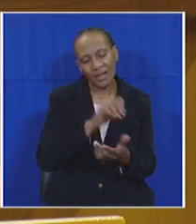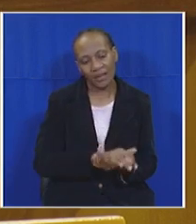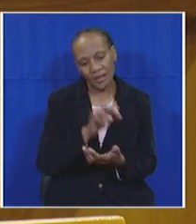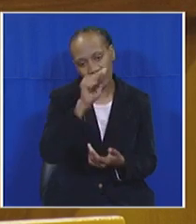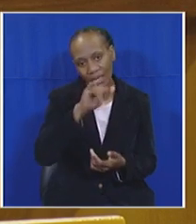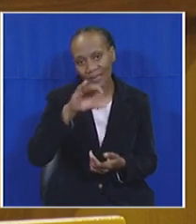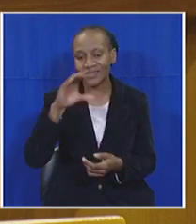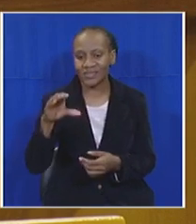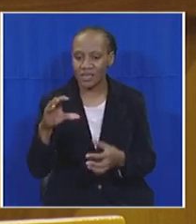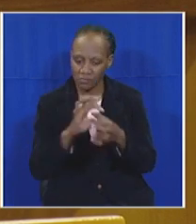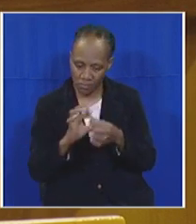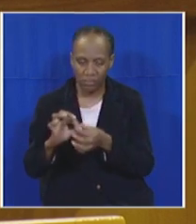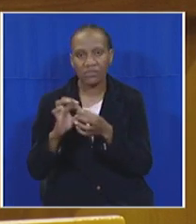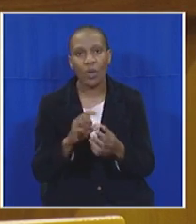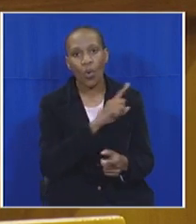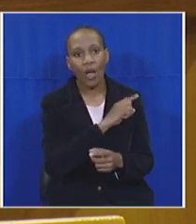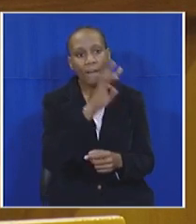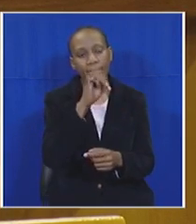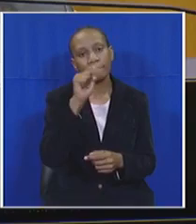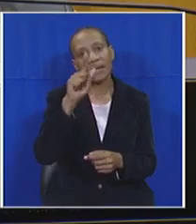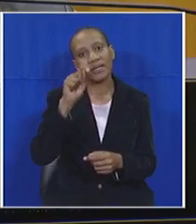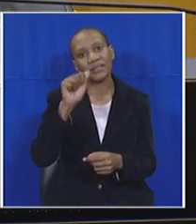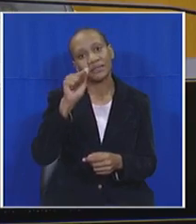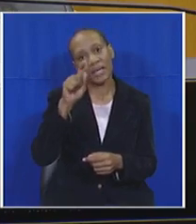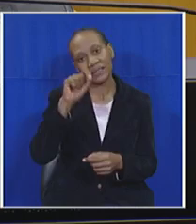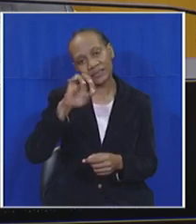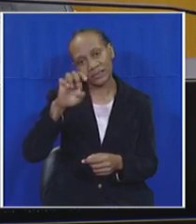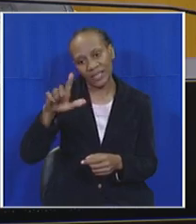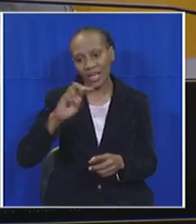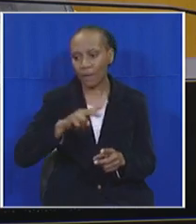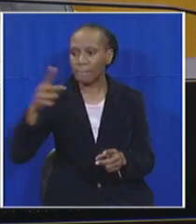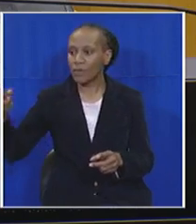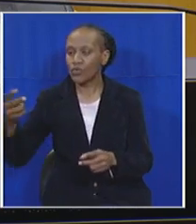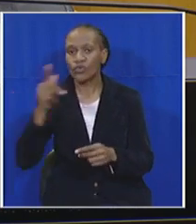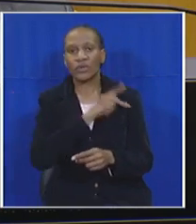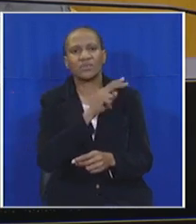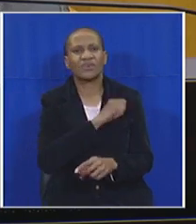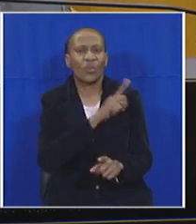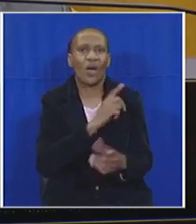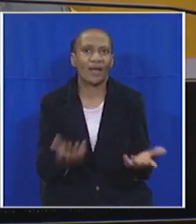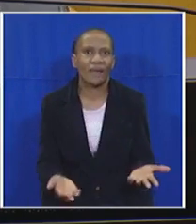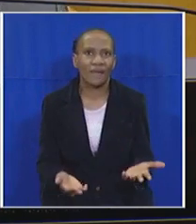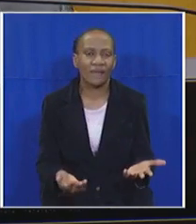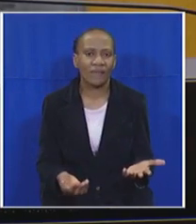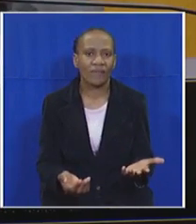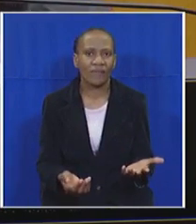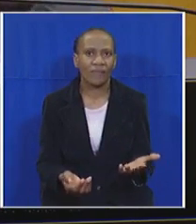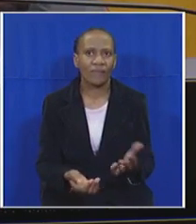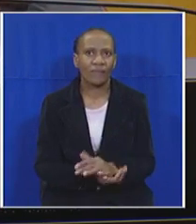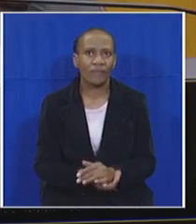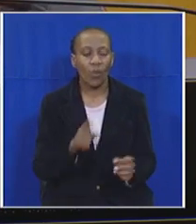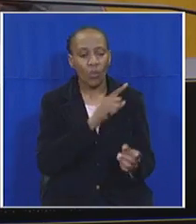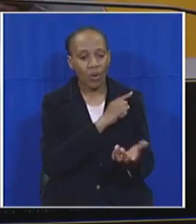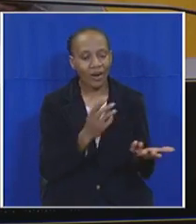AIC to move Matatiele to KwaZulu-Natal and KwaZulu-Natal from the Eastern Cape?